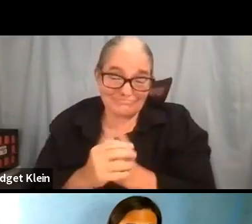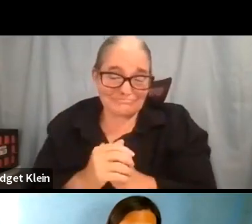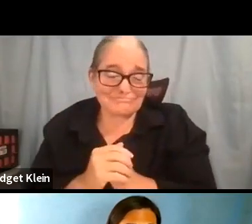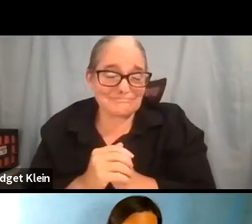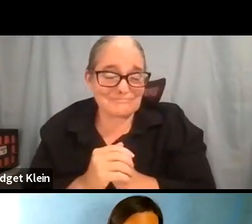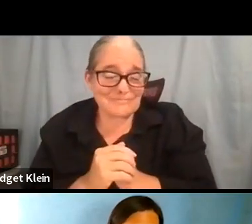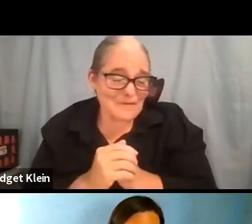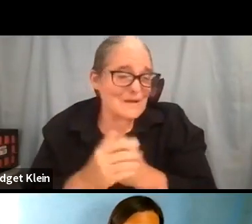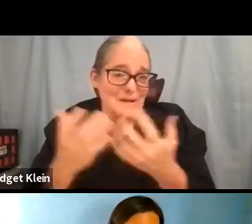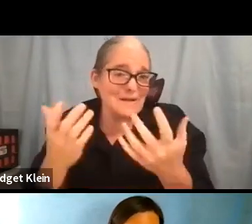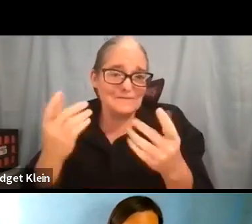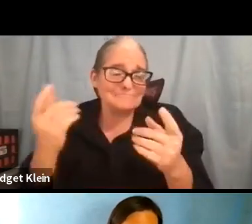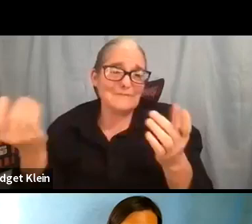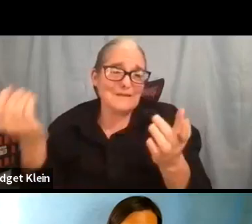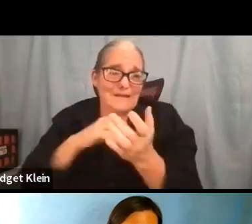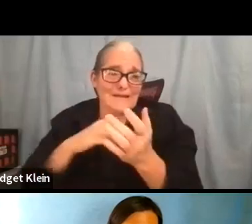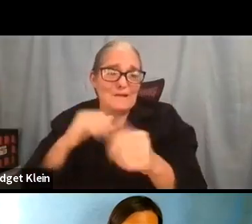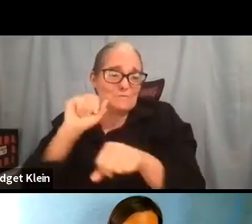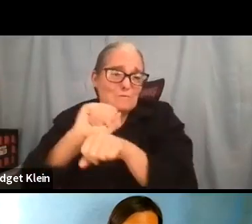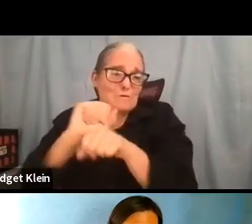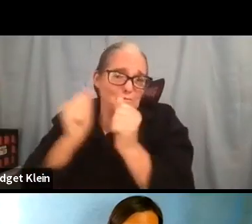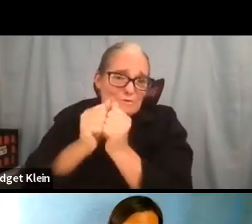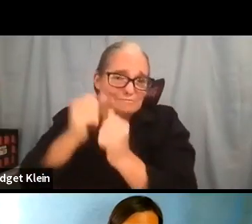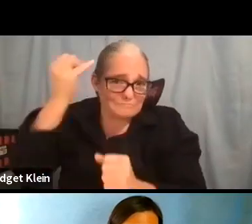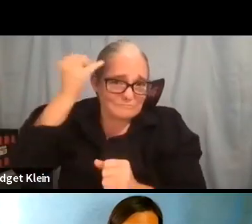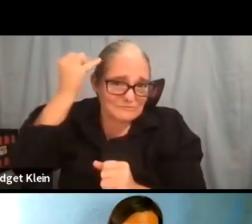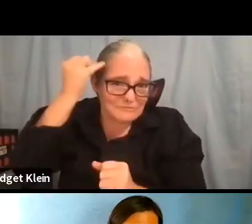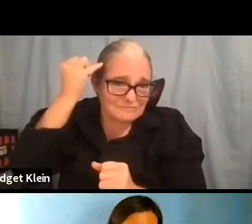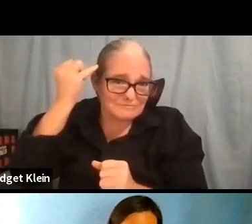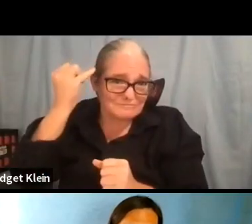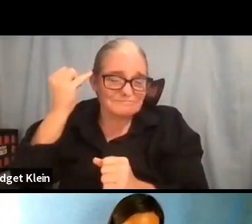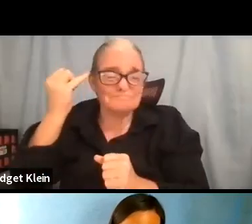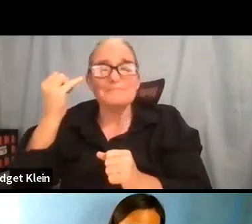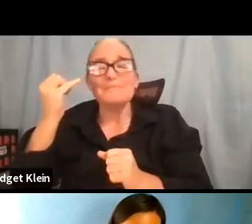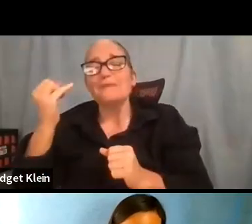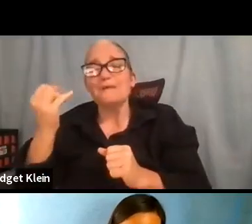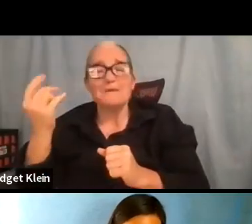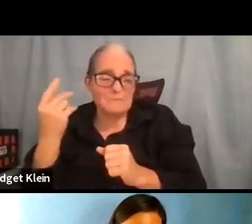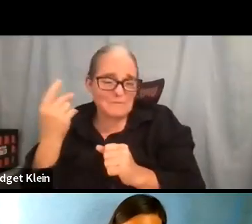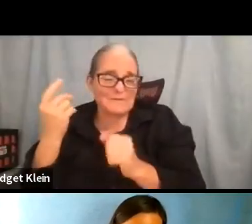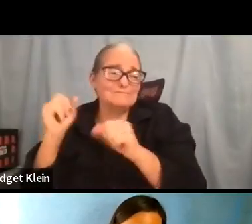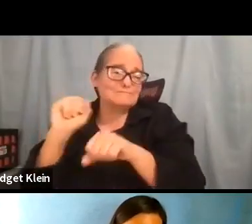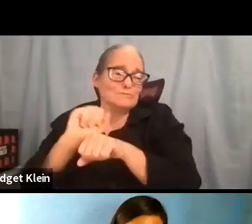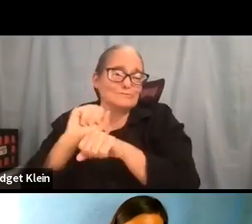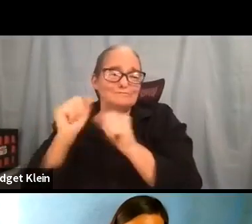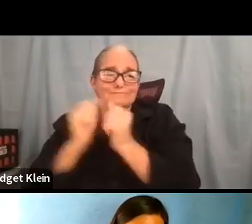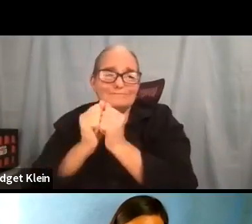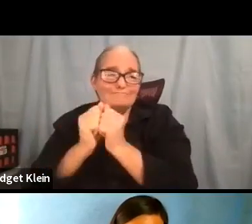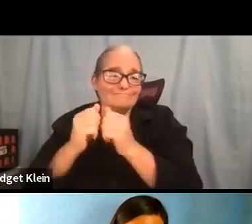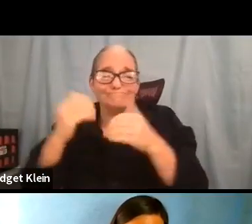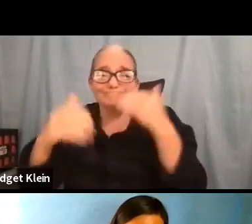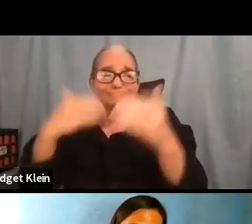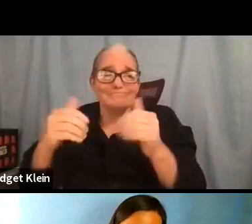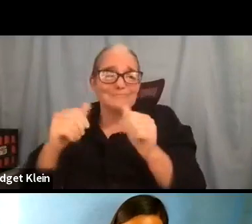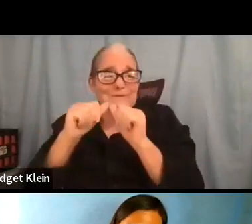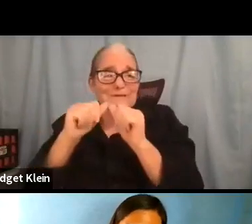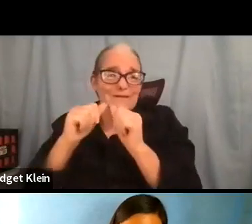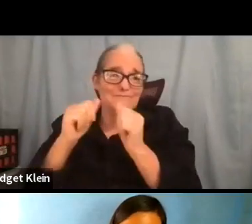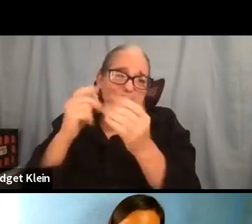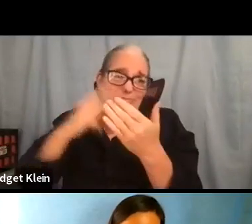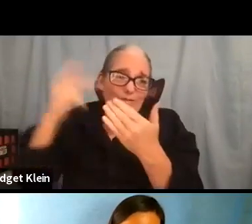university. Yeah, and I've been working with Dr. Bentley Sussman for quite a